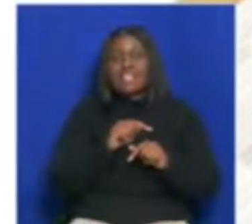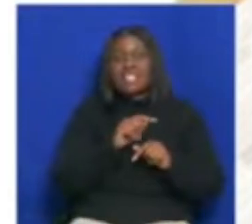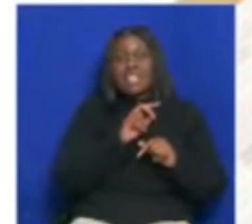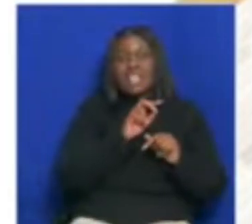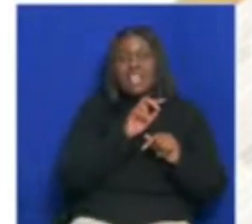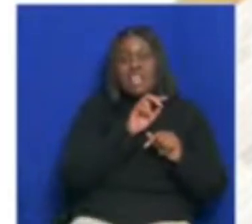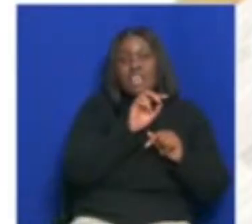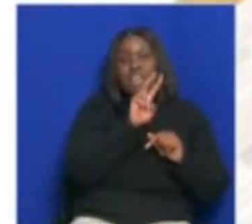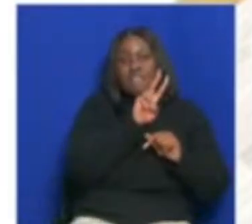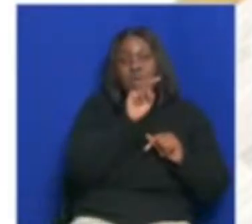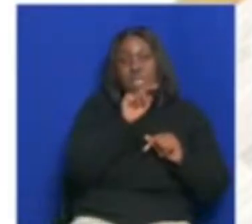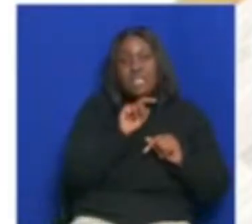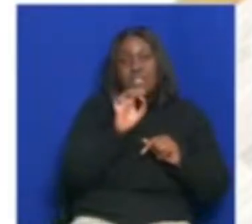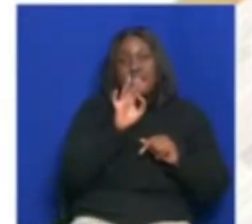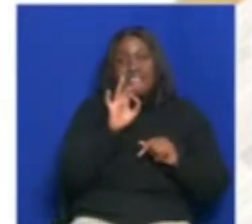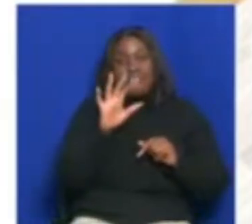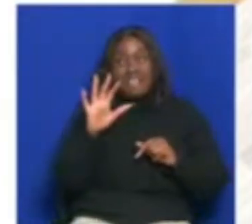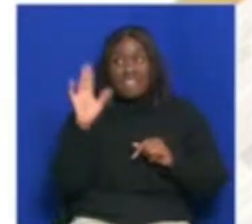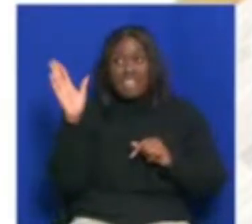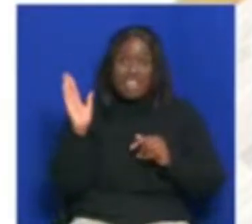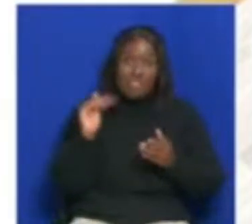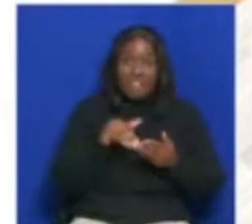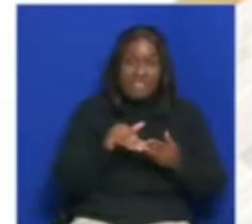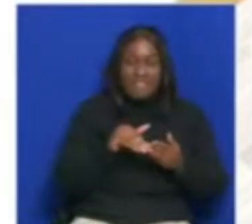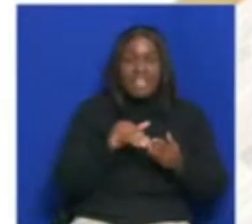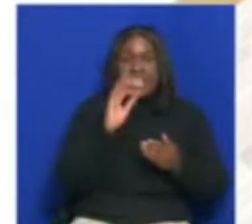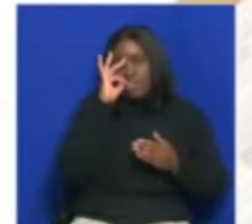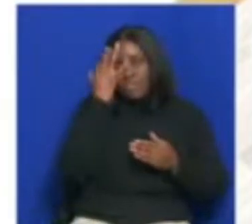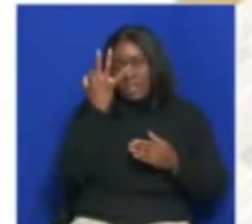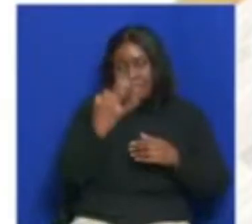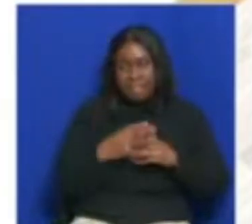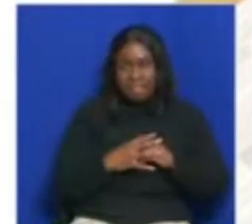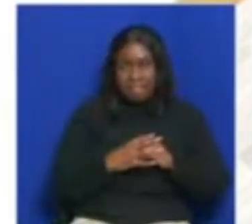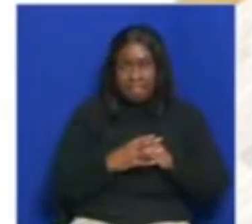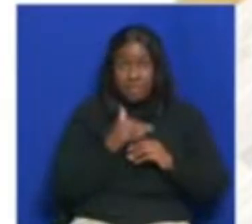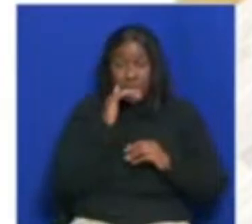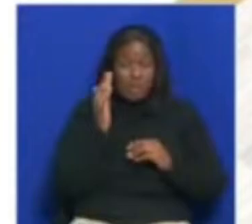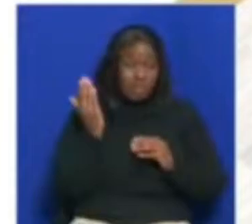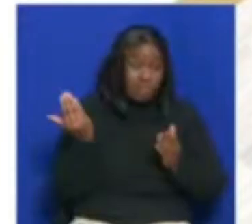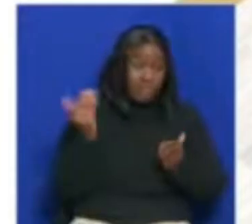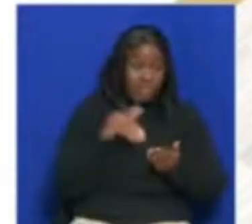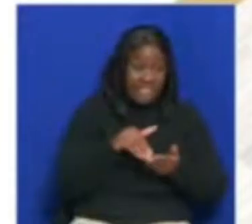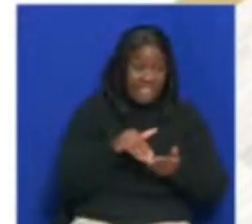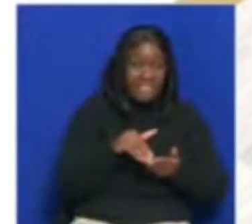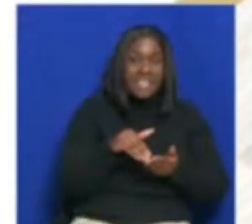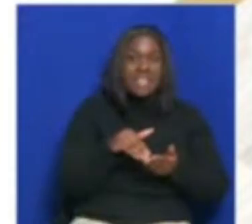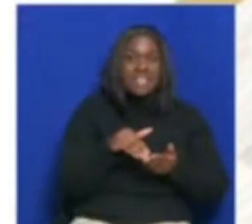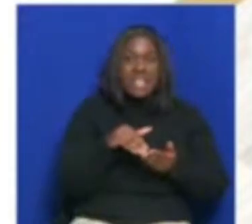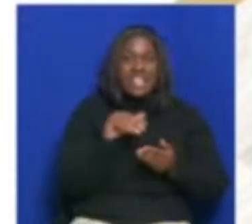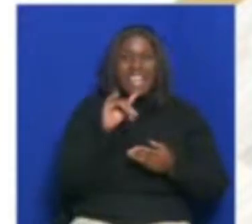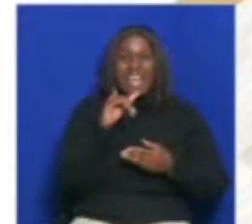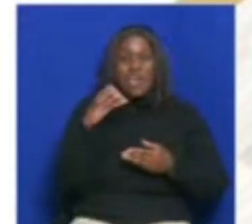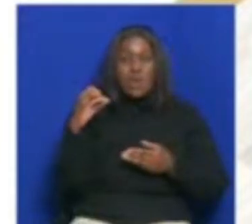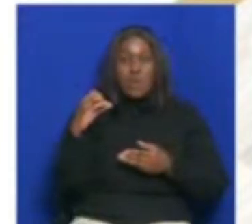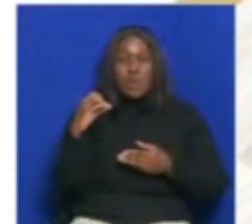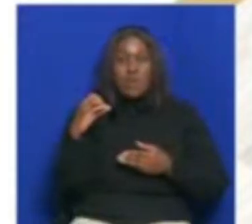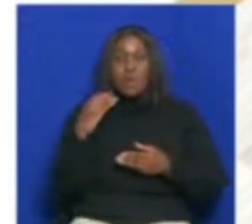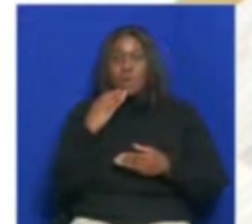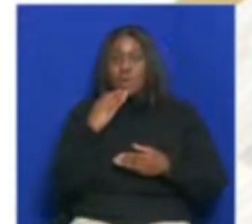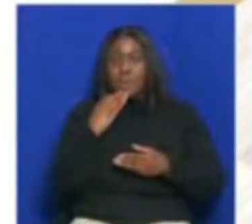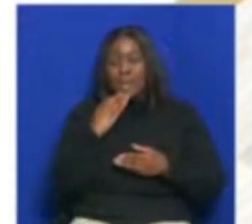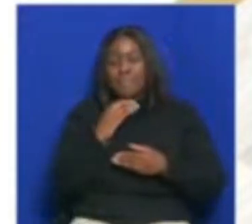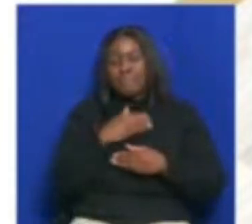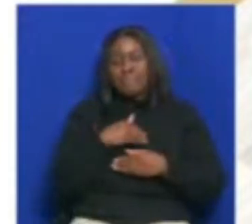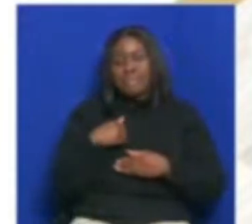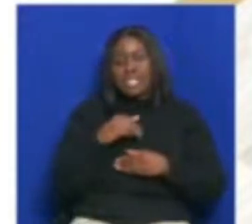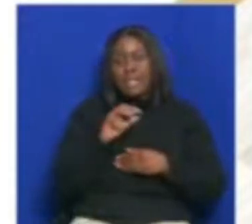at 1500 hours. On arrival of the IPOD investigator, Ms. Fortunate Ndembele, she